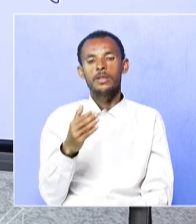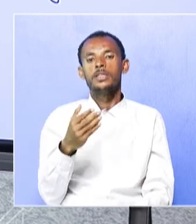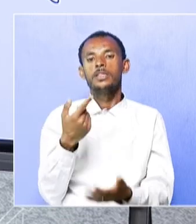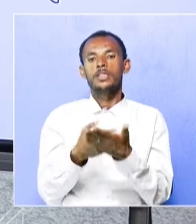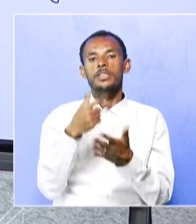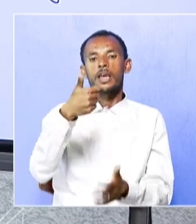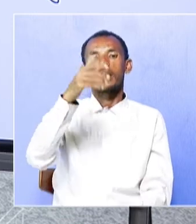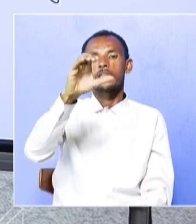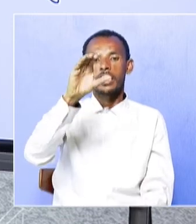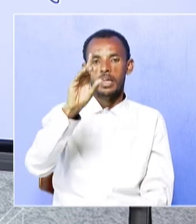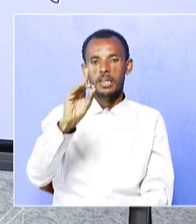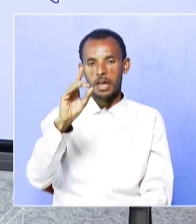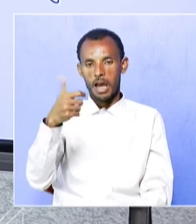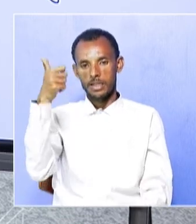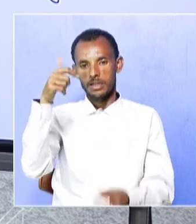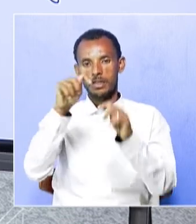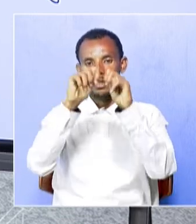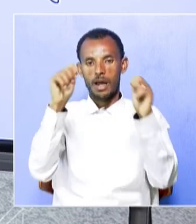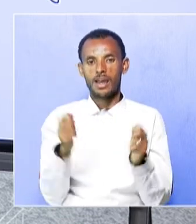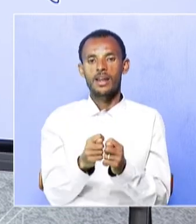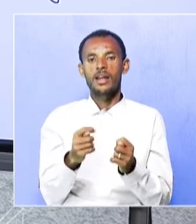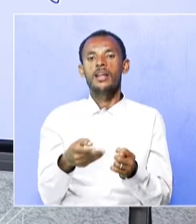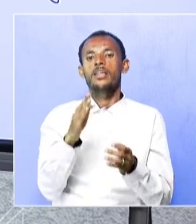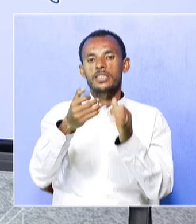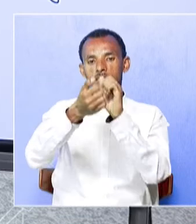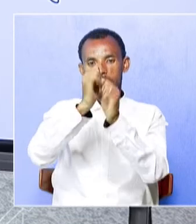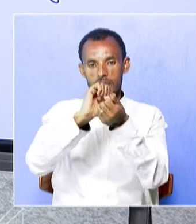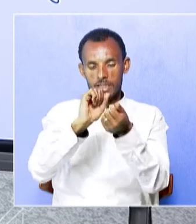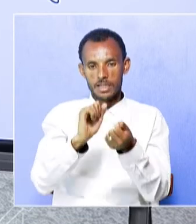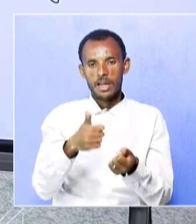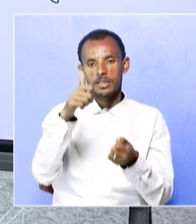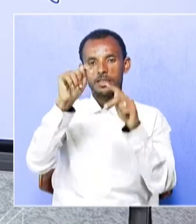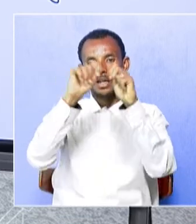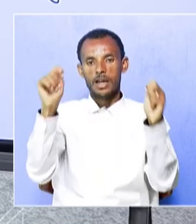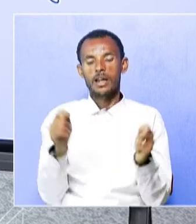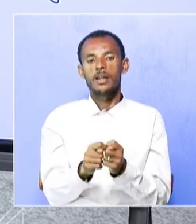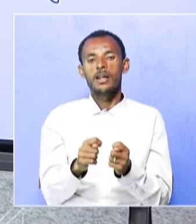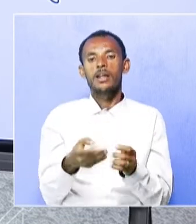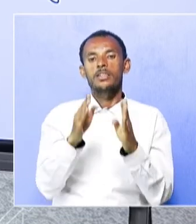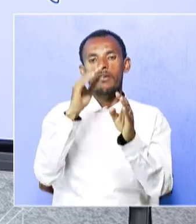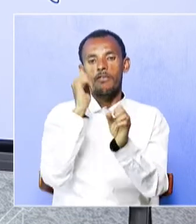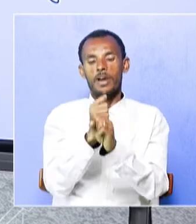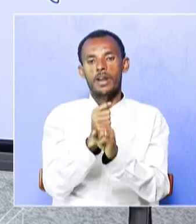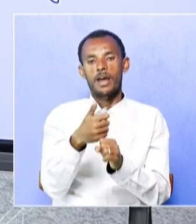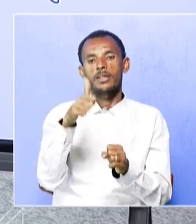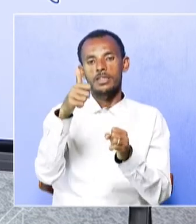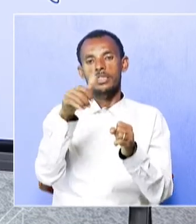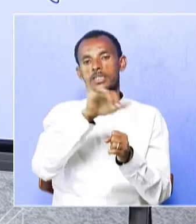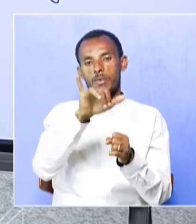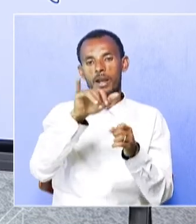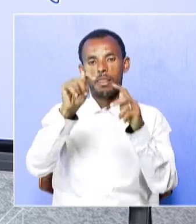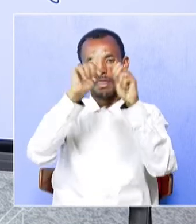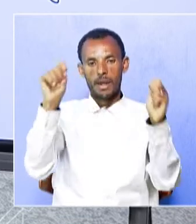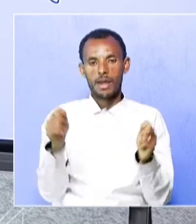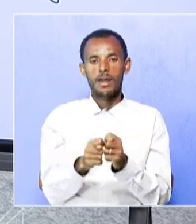this ACD. Okay, now let's change another triangle. Okay, let's find another similar triangle which is